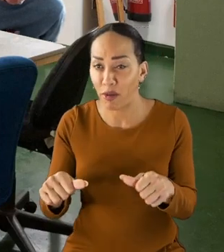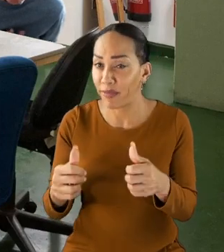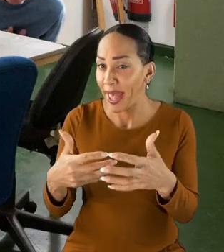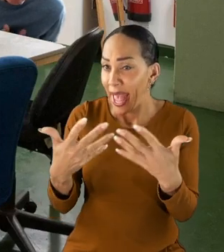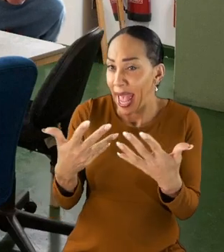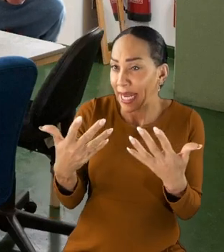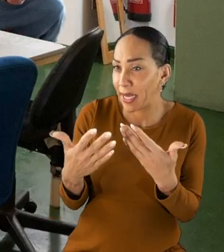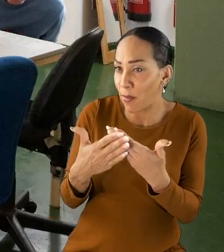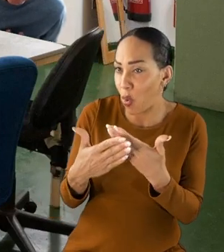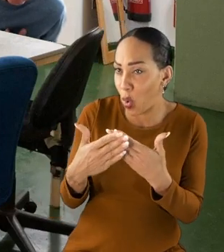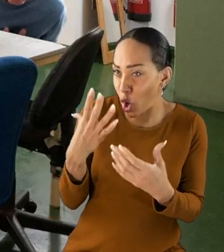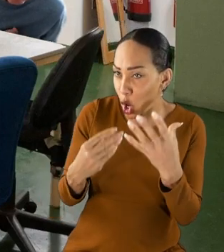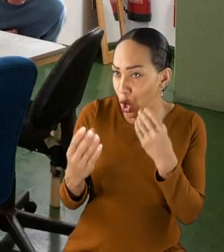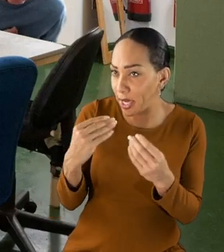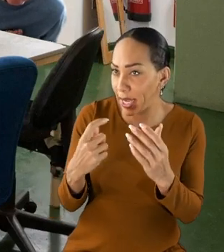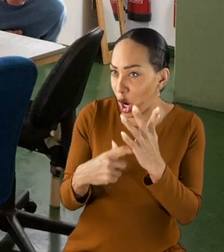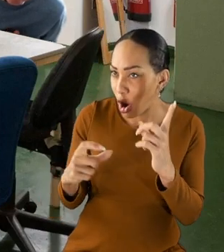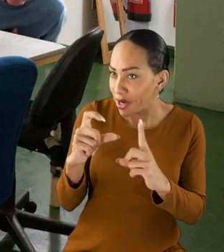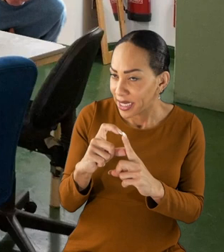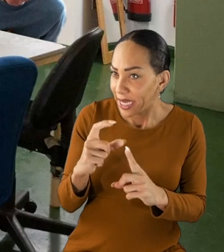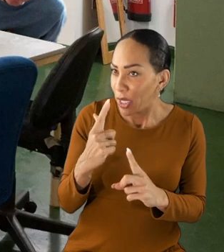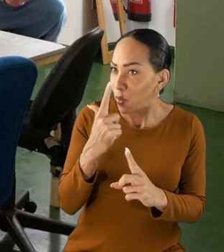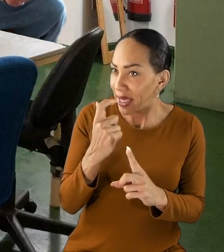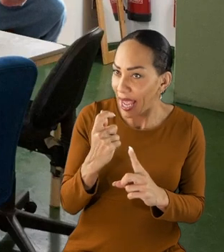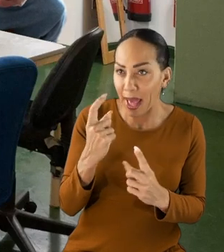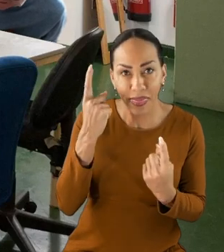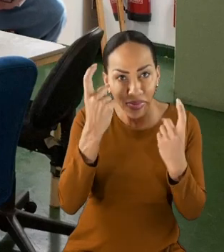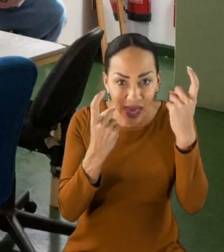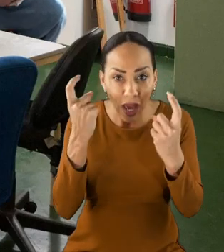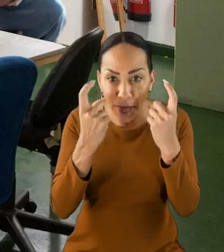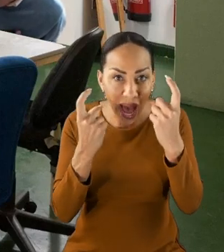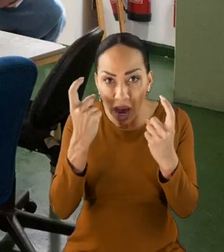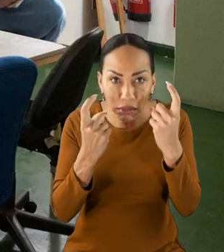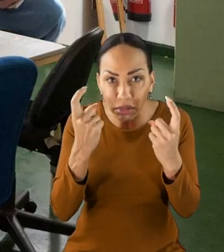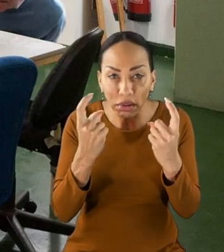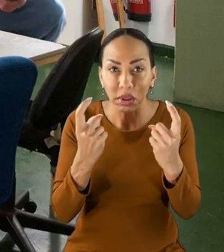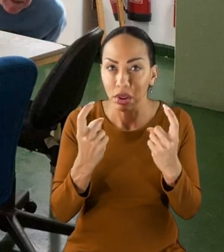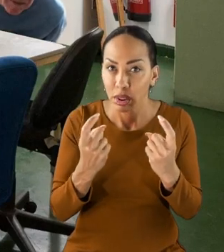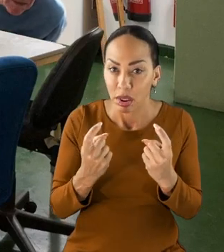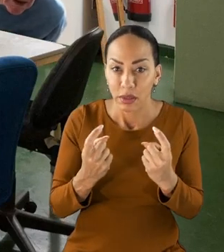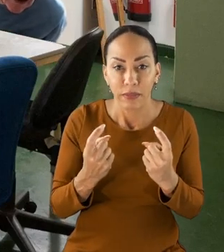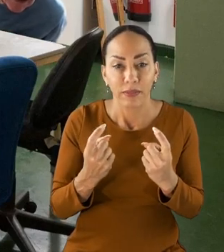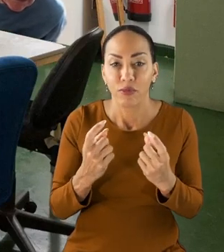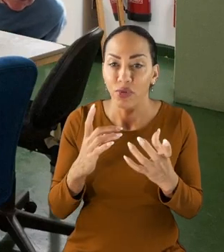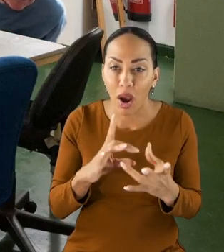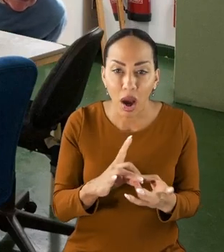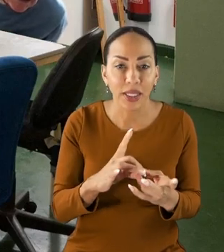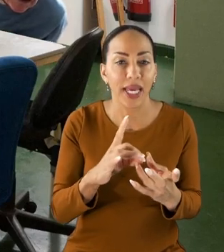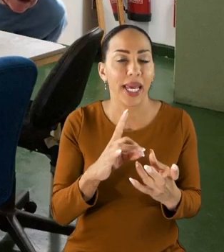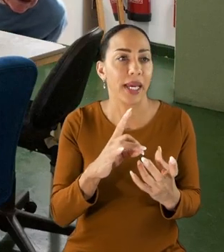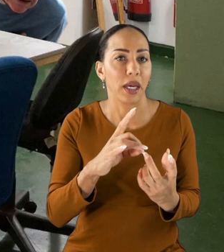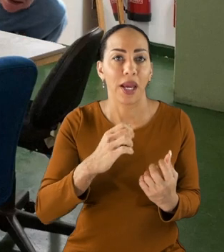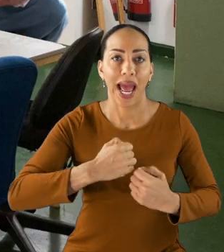kind of potential learning and development that might come out of thinking around the environments and the